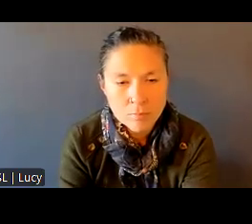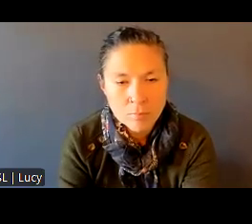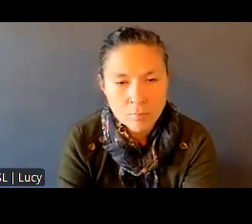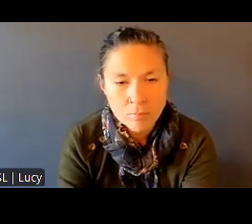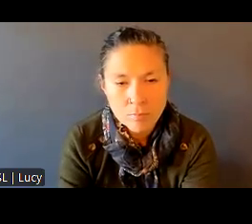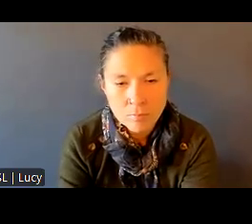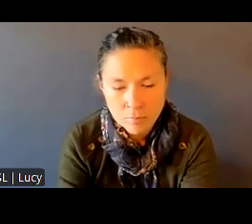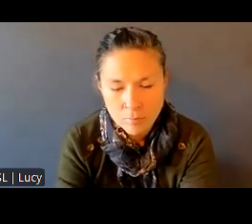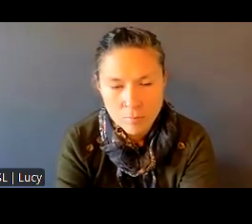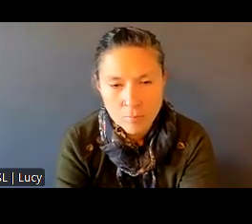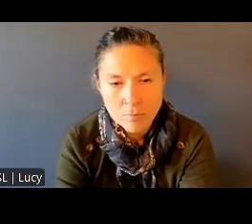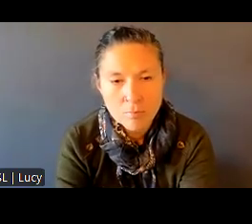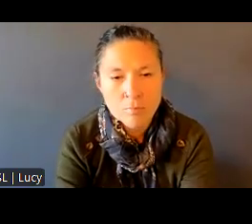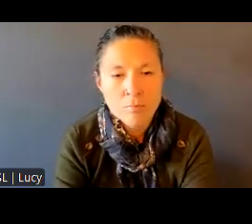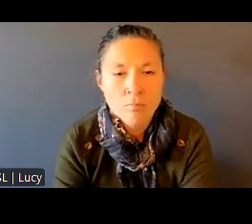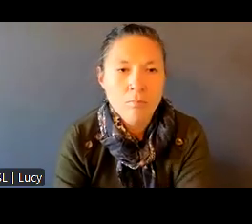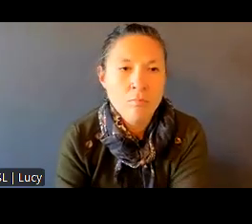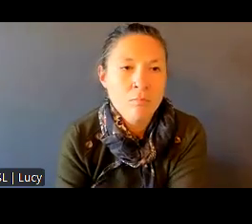good.